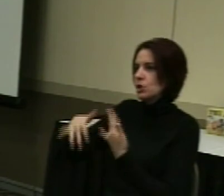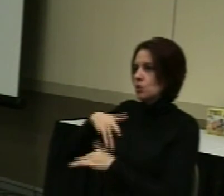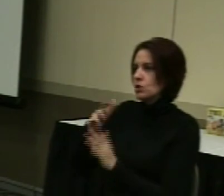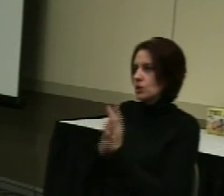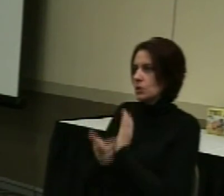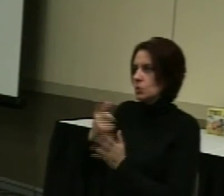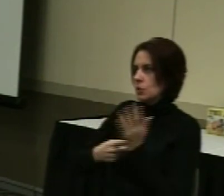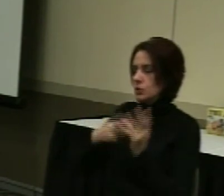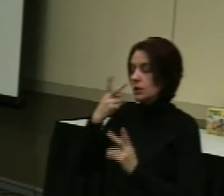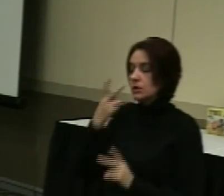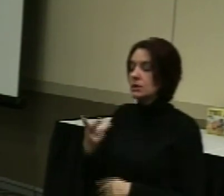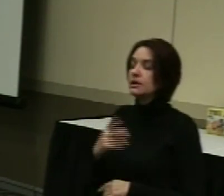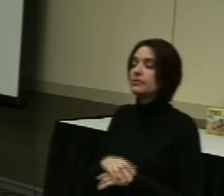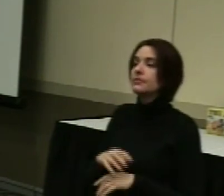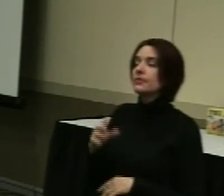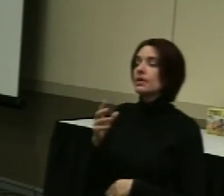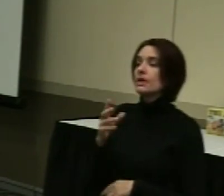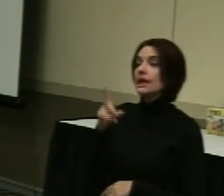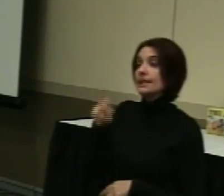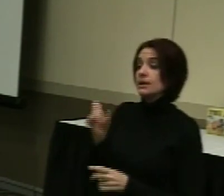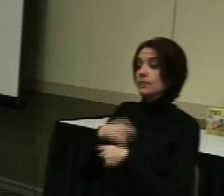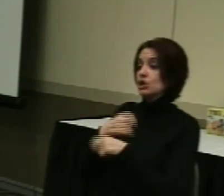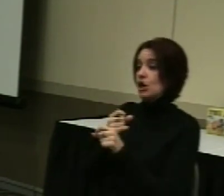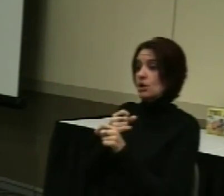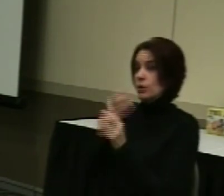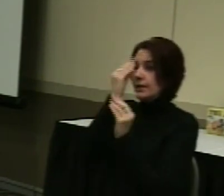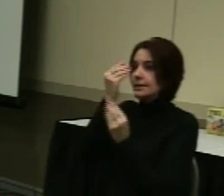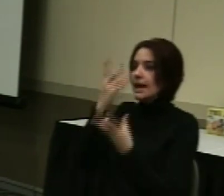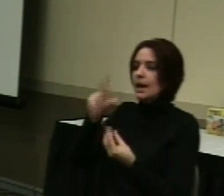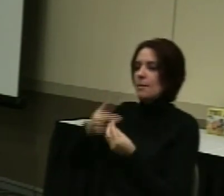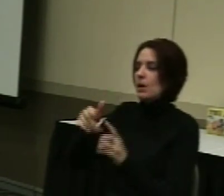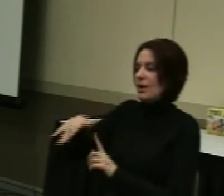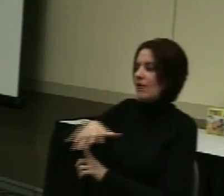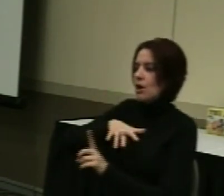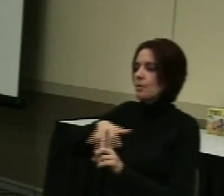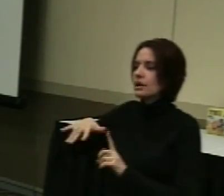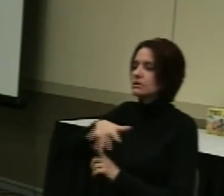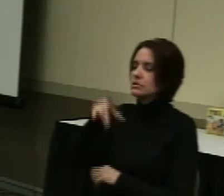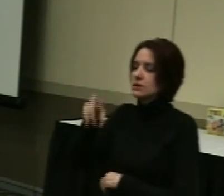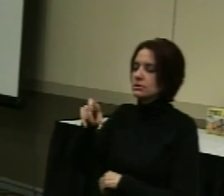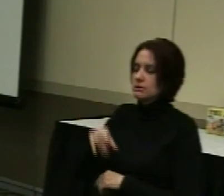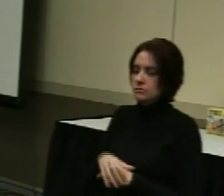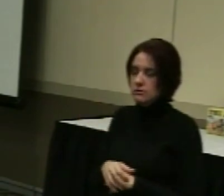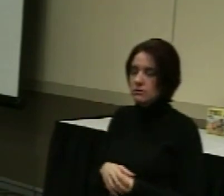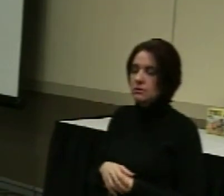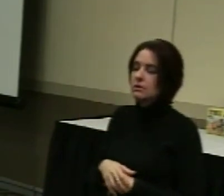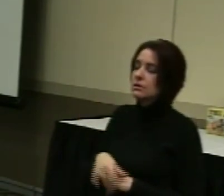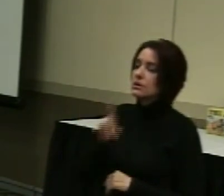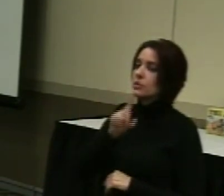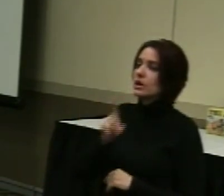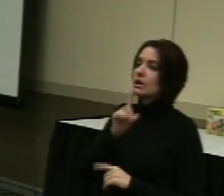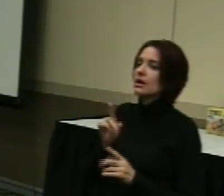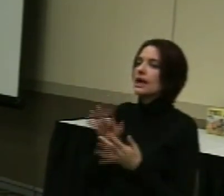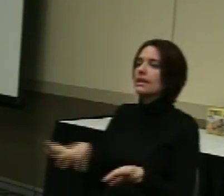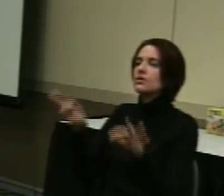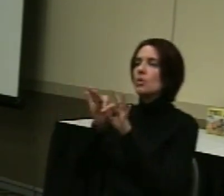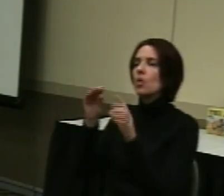generating? We need to be generating data about the environment. That's very important. There's a very, very important